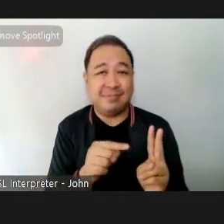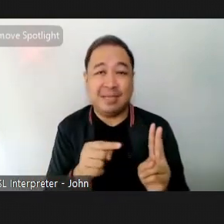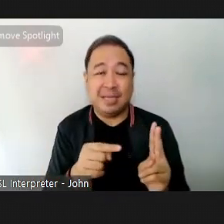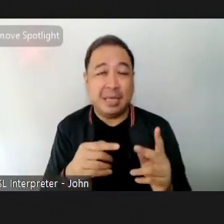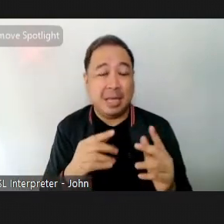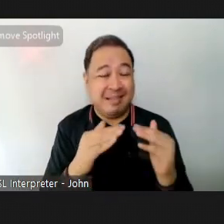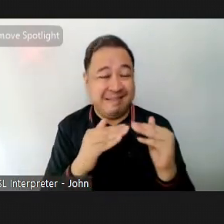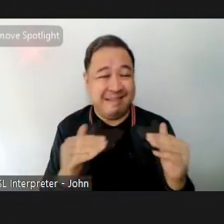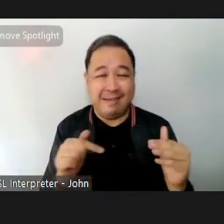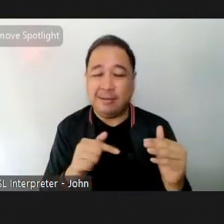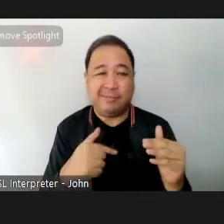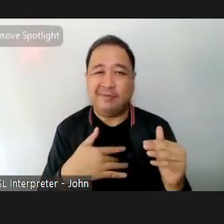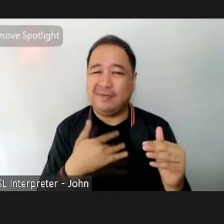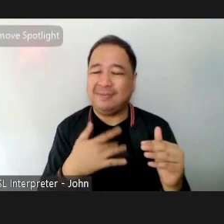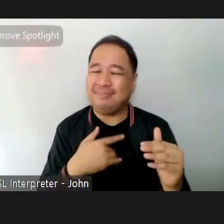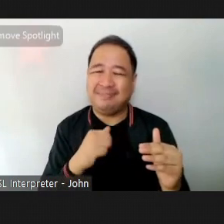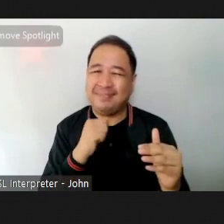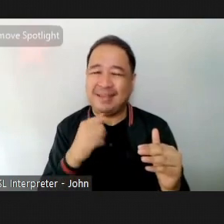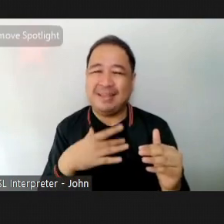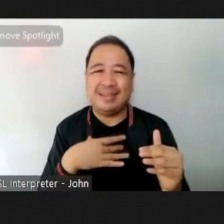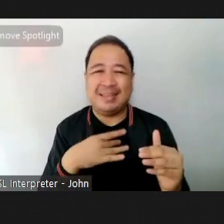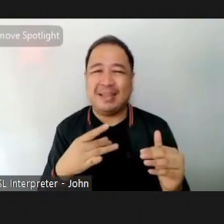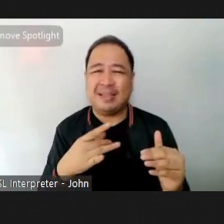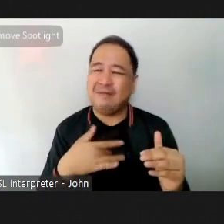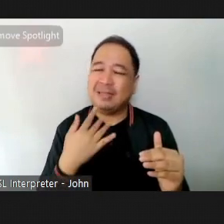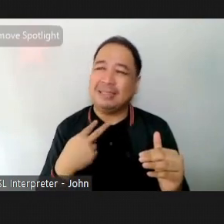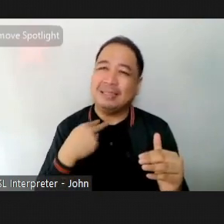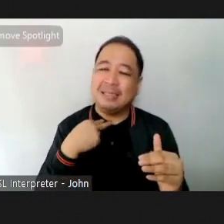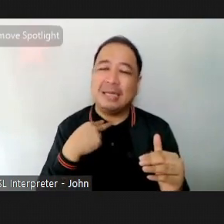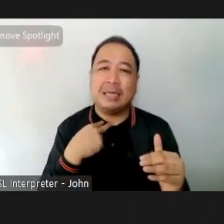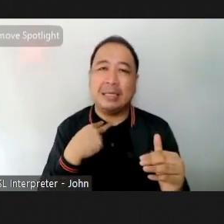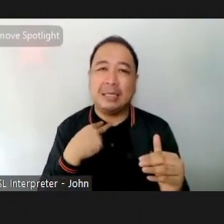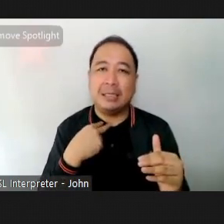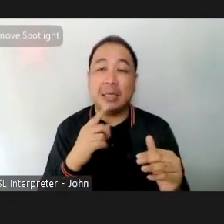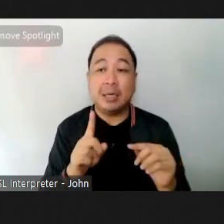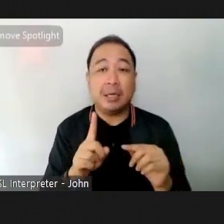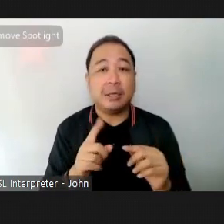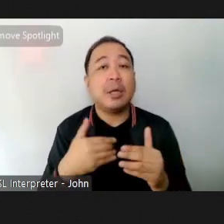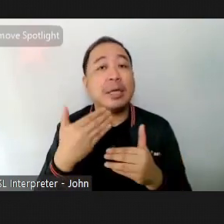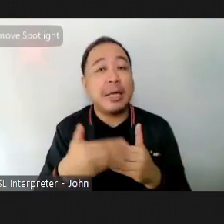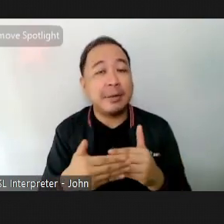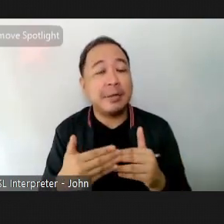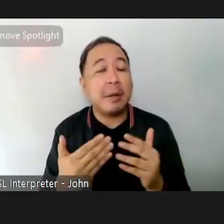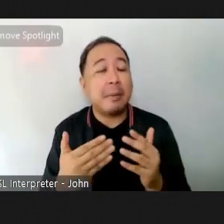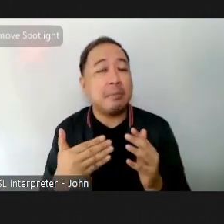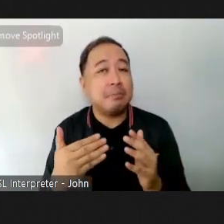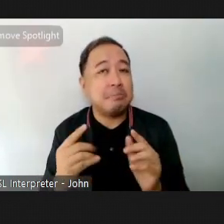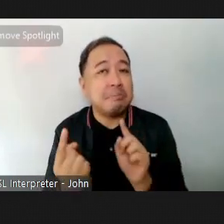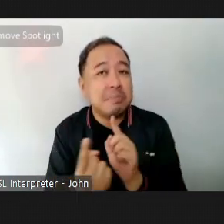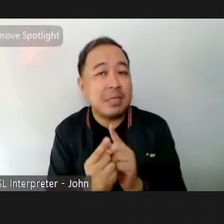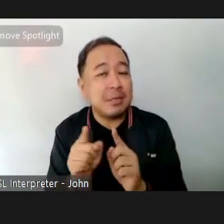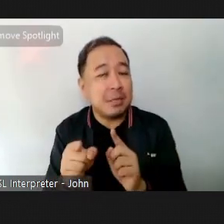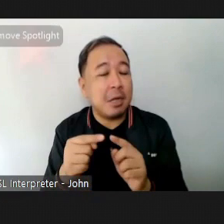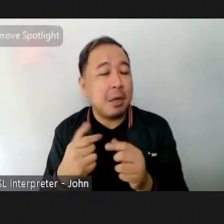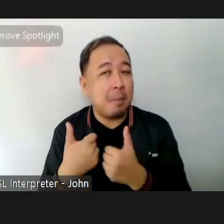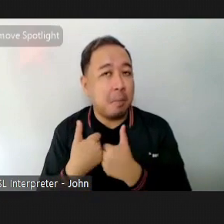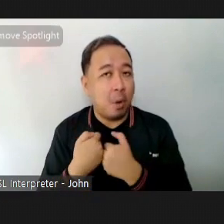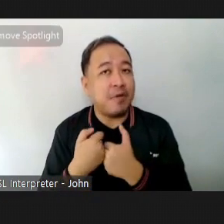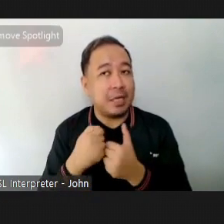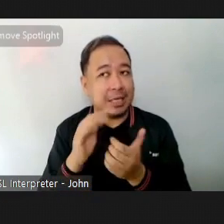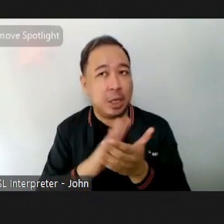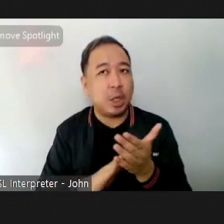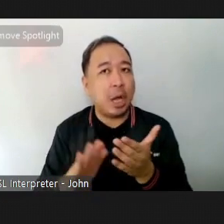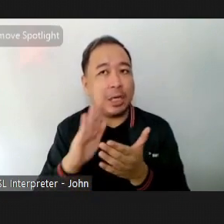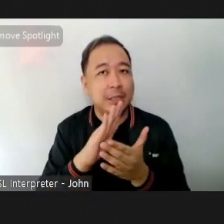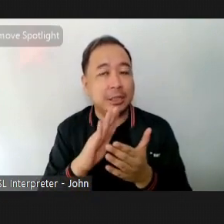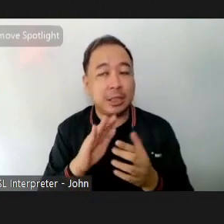like I was trapped again. Then I met the boyfriend in college who was 4 years older than me. I was